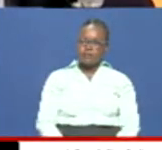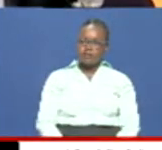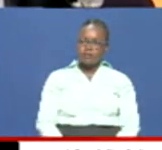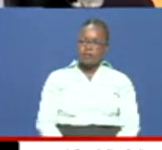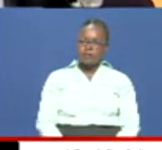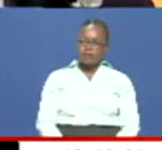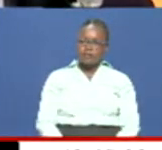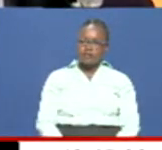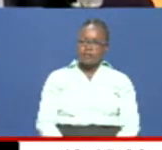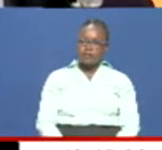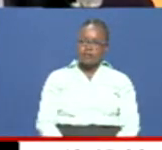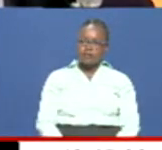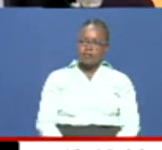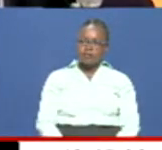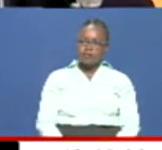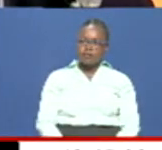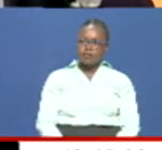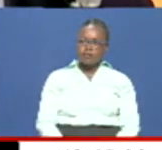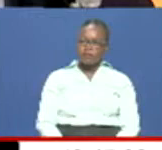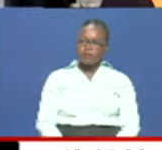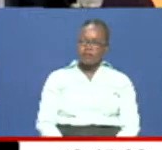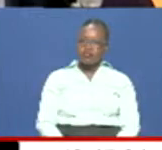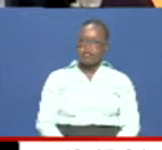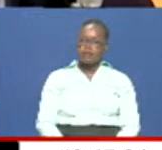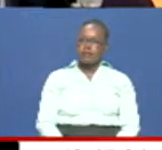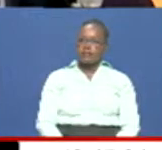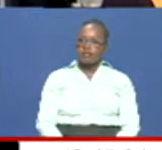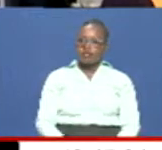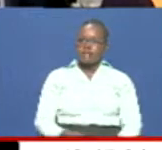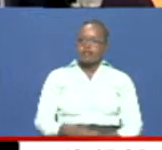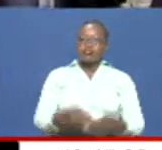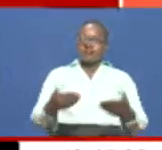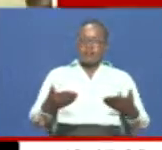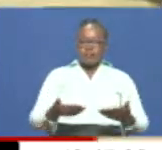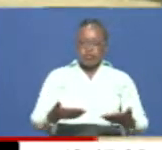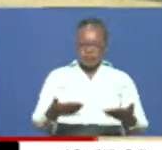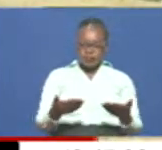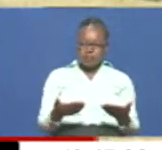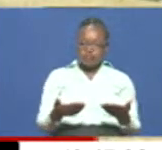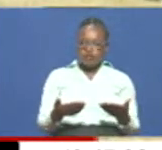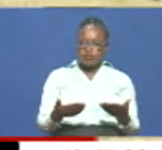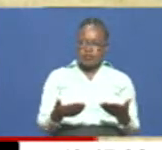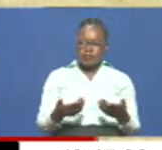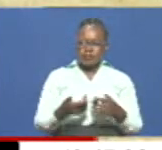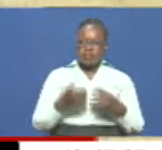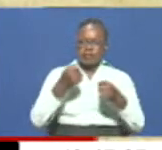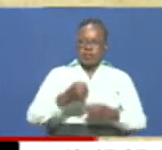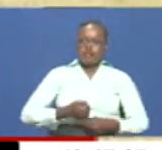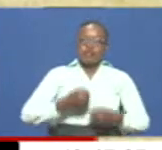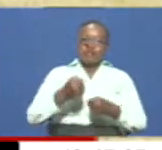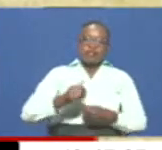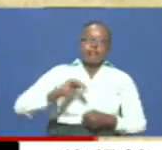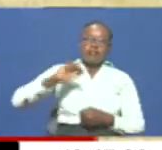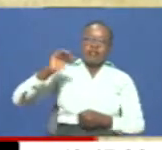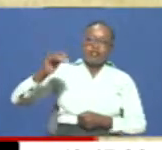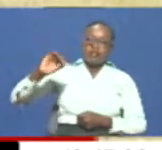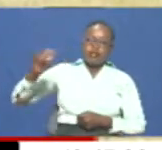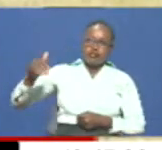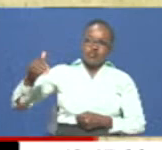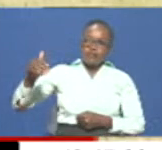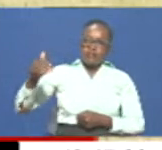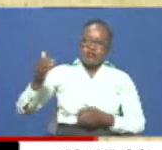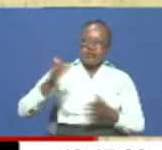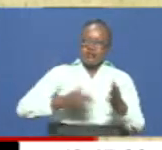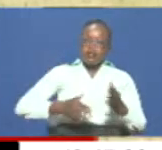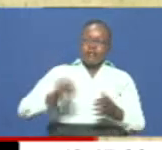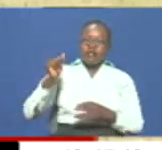really feel. Good morning and welcome to this live broadcast. We're coming to you live from Ngong Hills. This is where the series of the Athletics